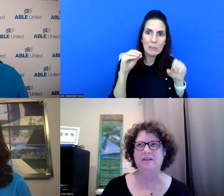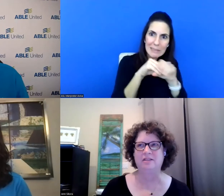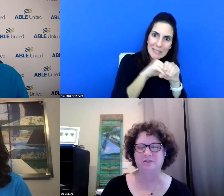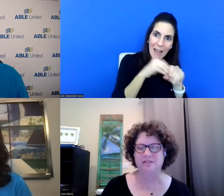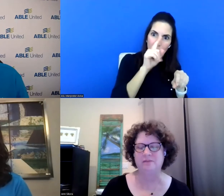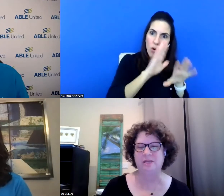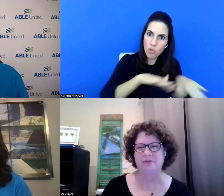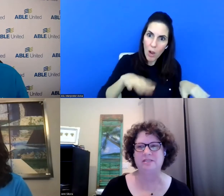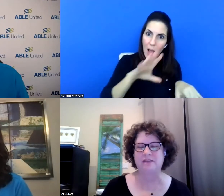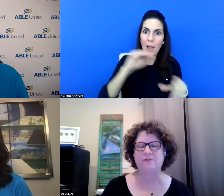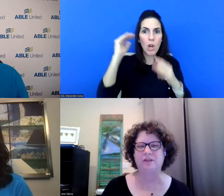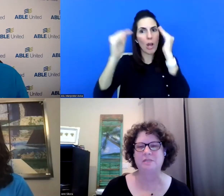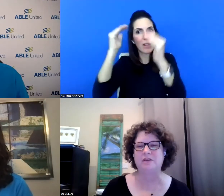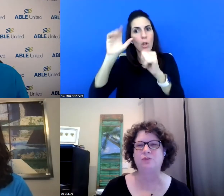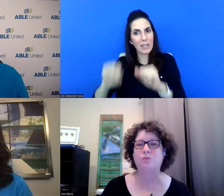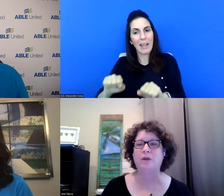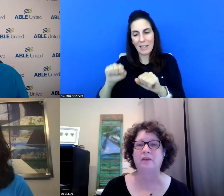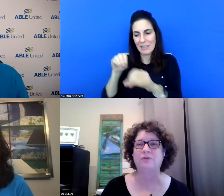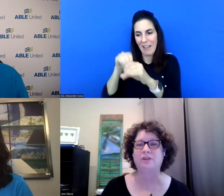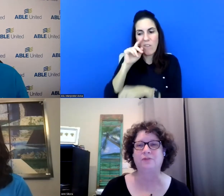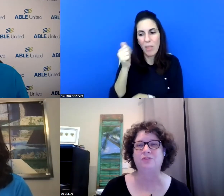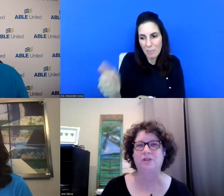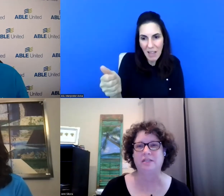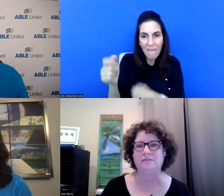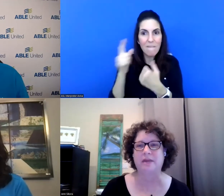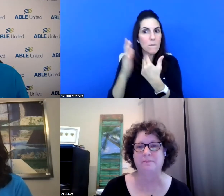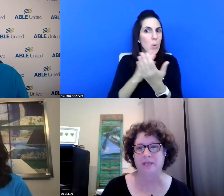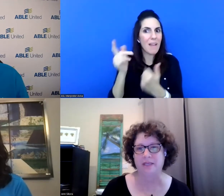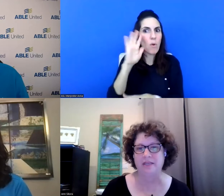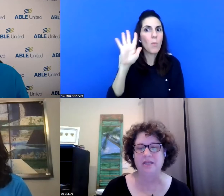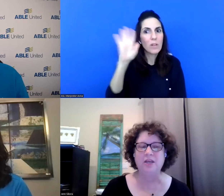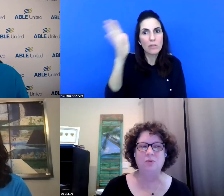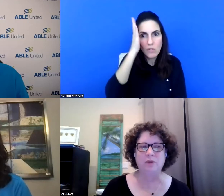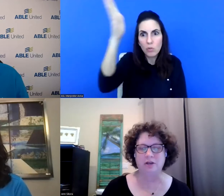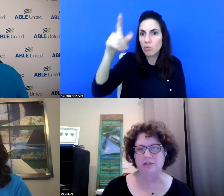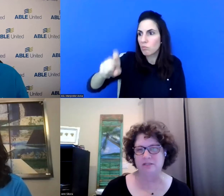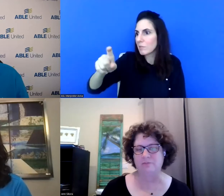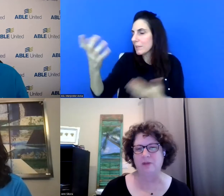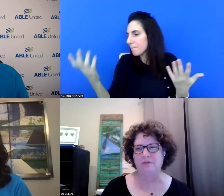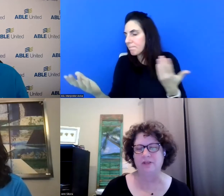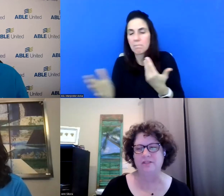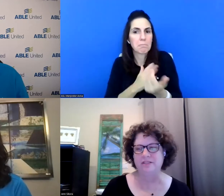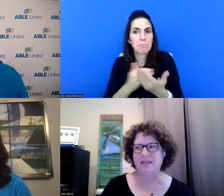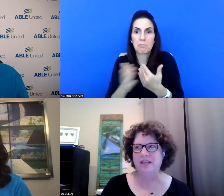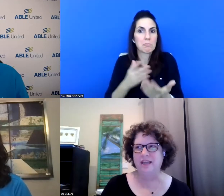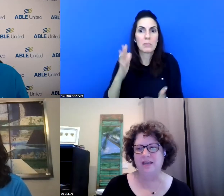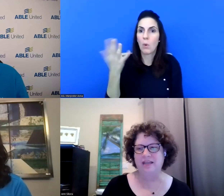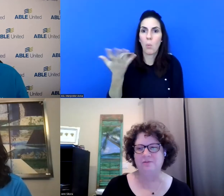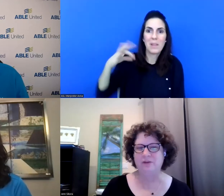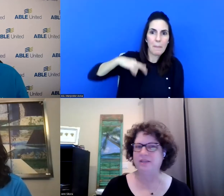and adults need to be able to save for themselves for whatever their future needs might be, regardless